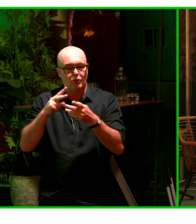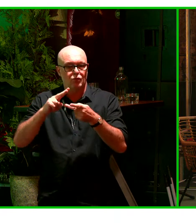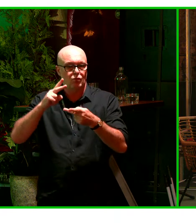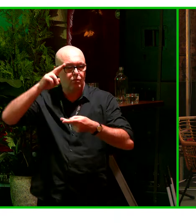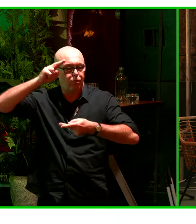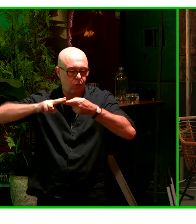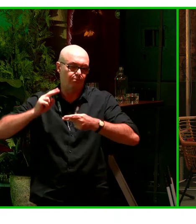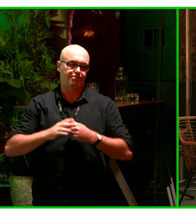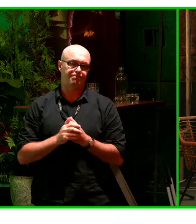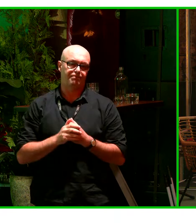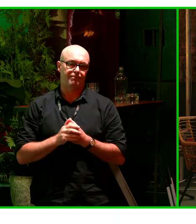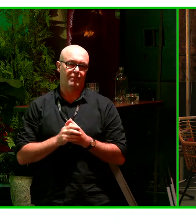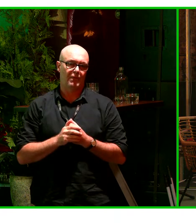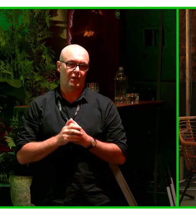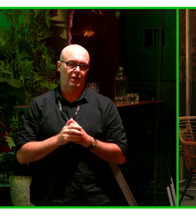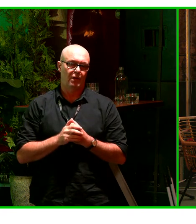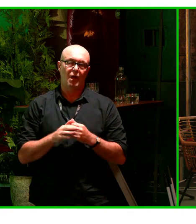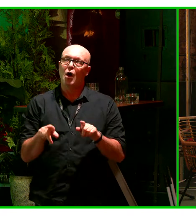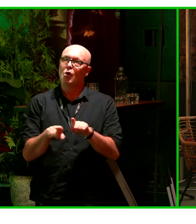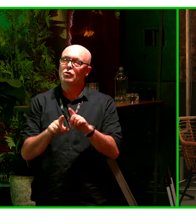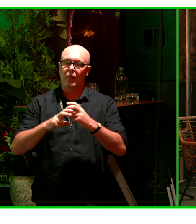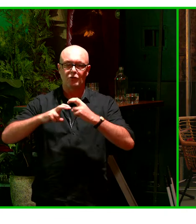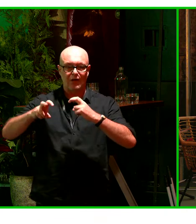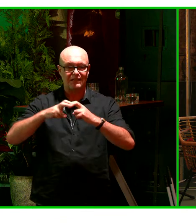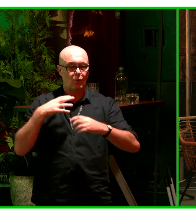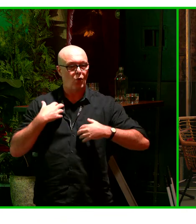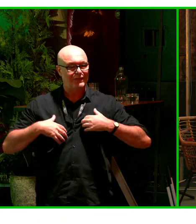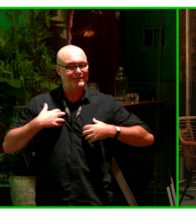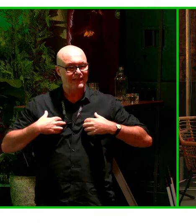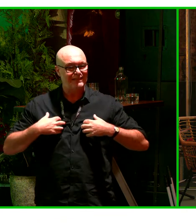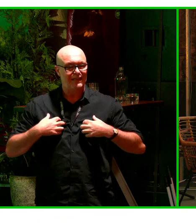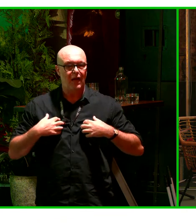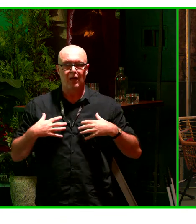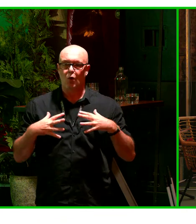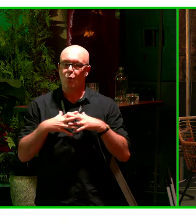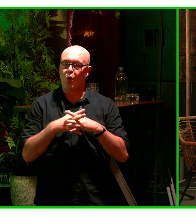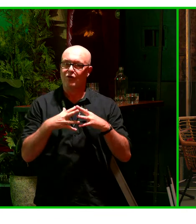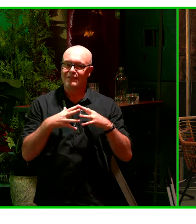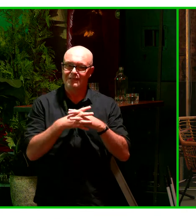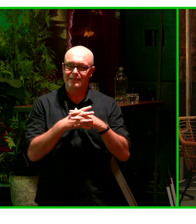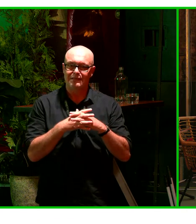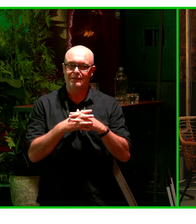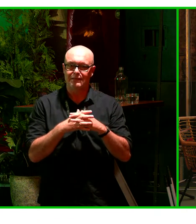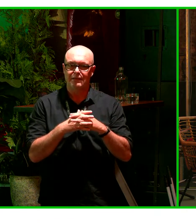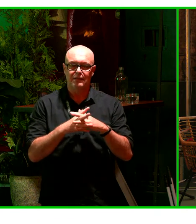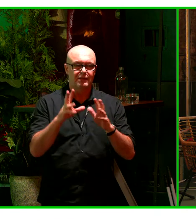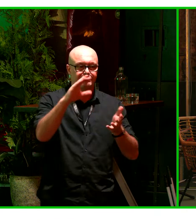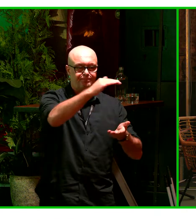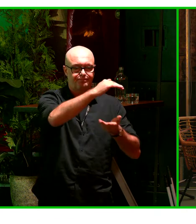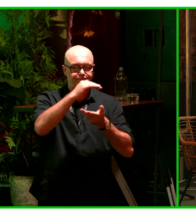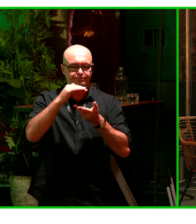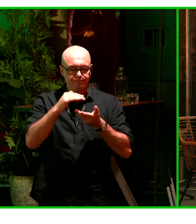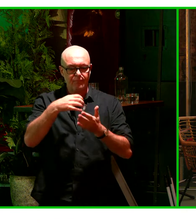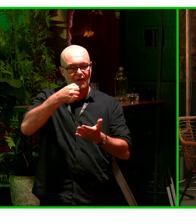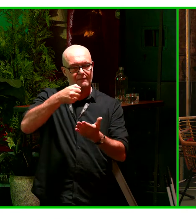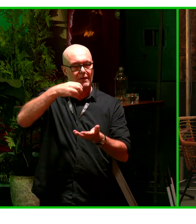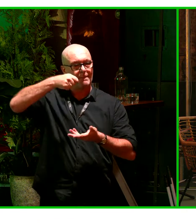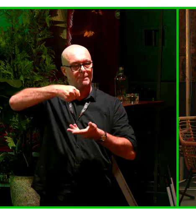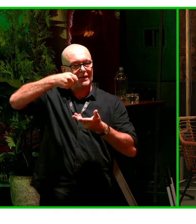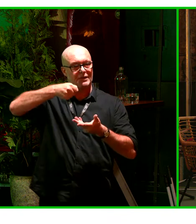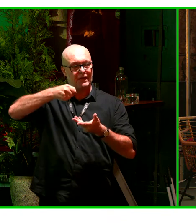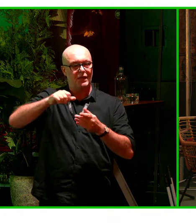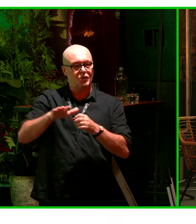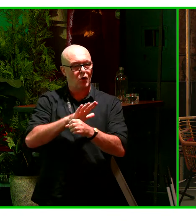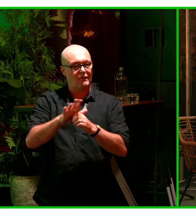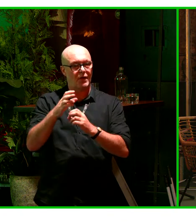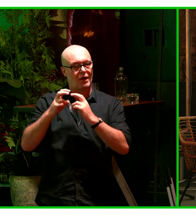well. And in transport, we have exciting schemes too. Warrington secured further funding for the bus network. Cheshire East Council